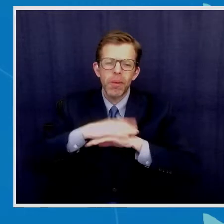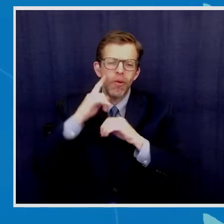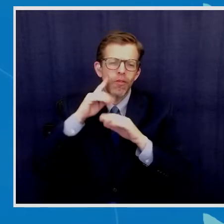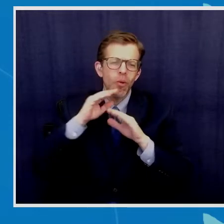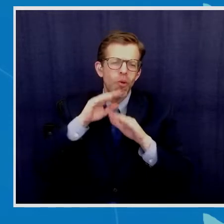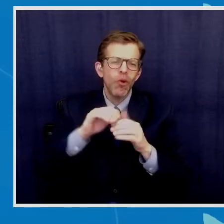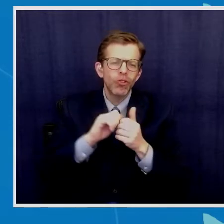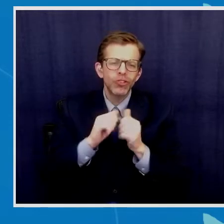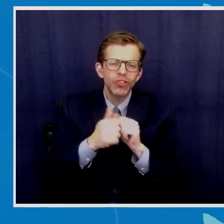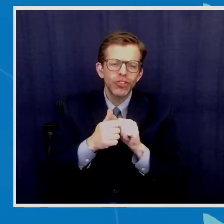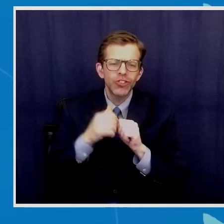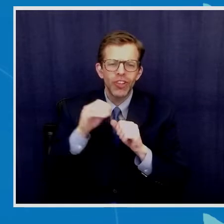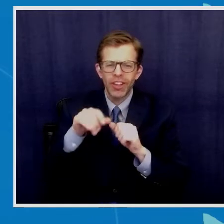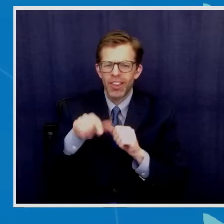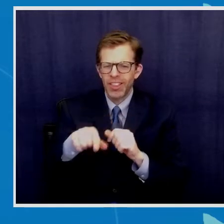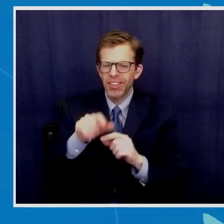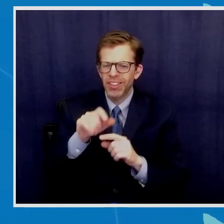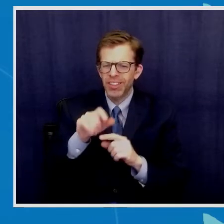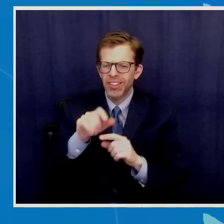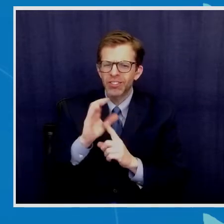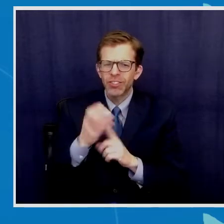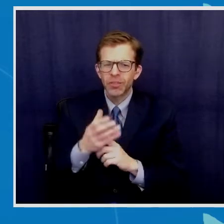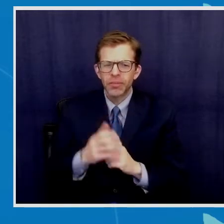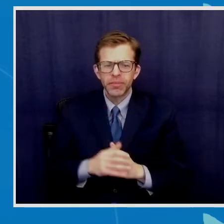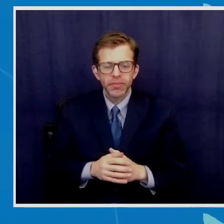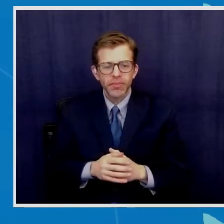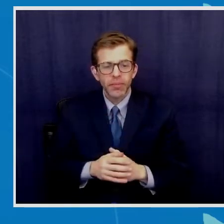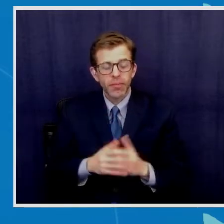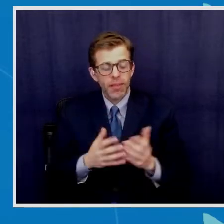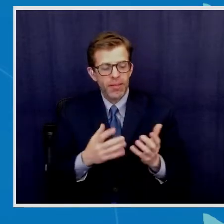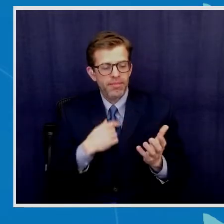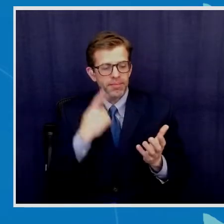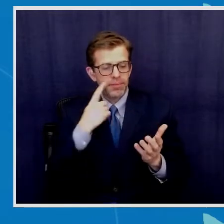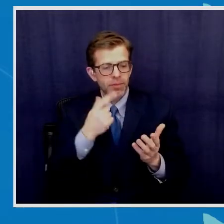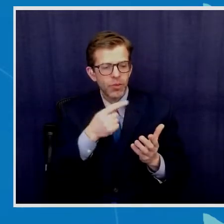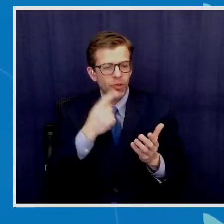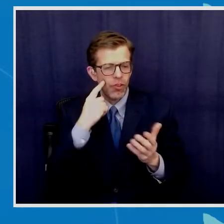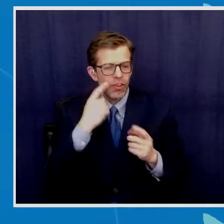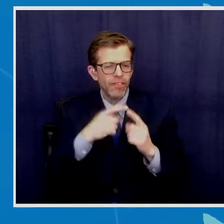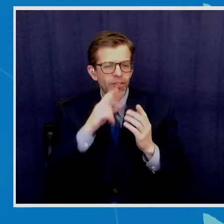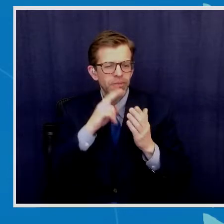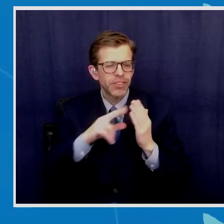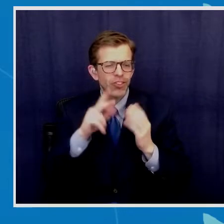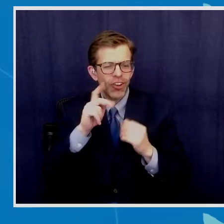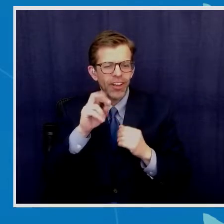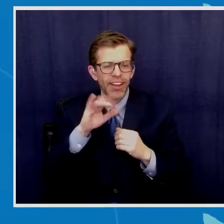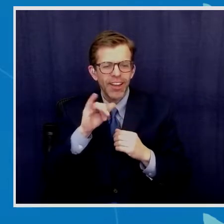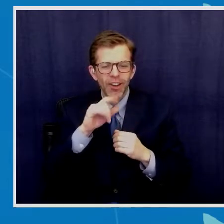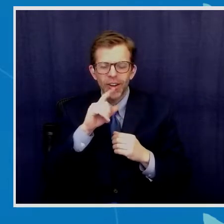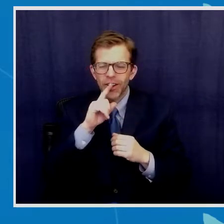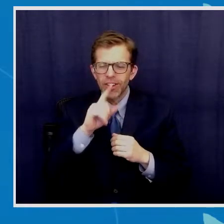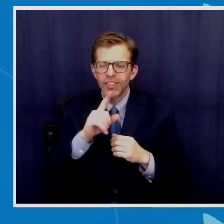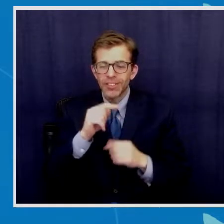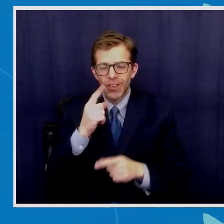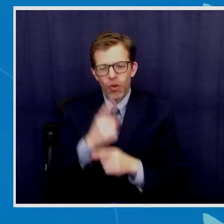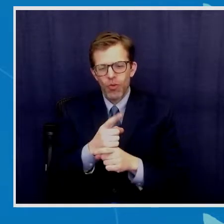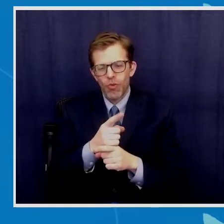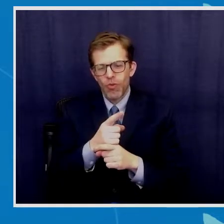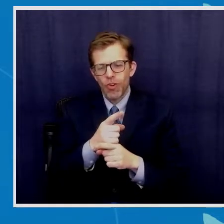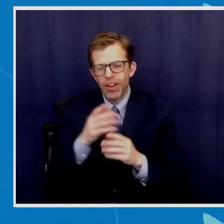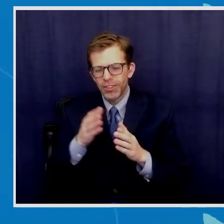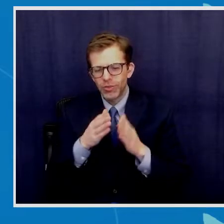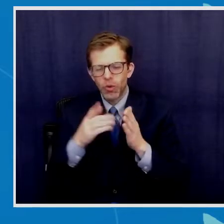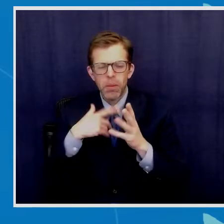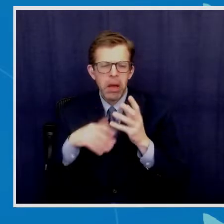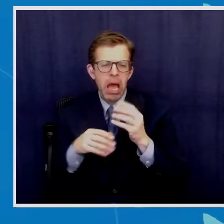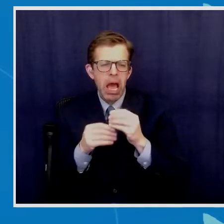in these circumstances? Well, I think what you're hearing from Secretary Kerry is absolutely the right direction, and I'll add to it just a little bit, but